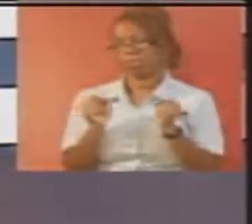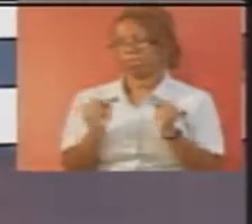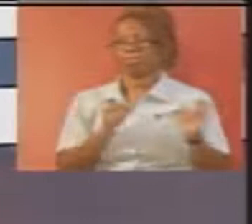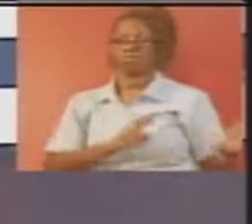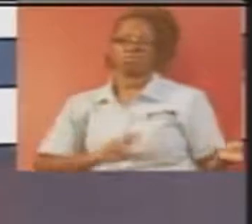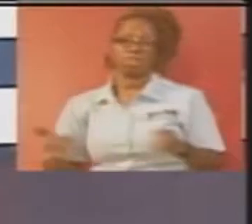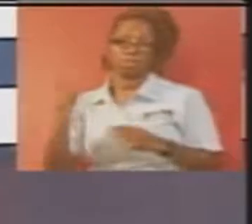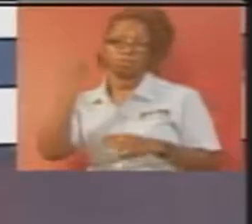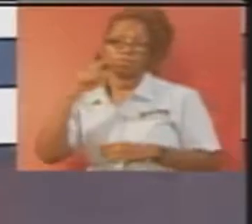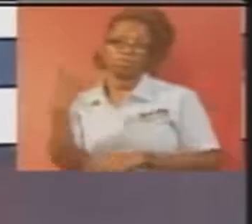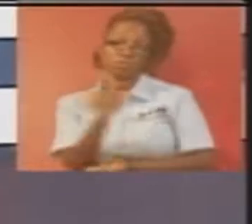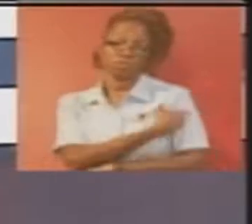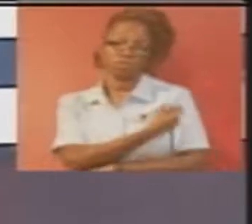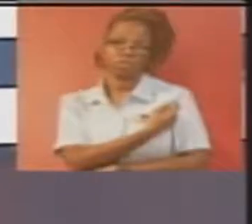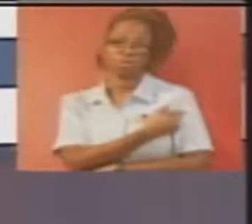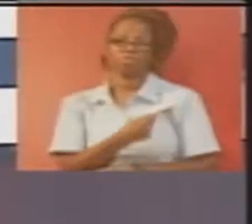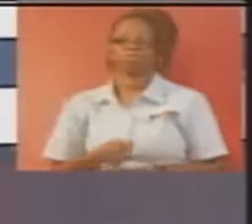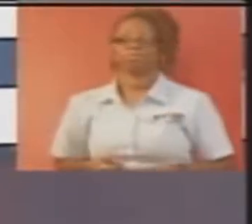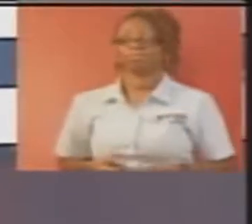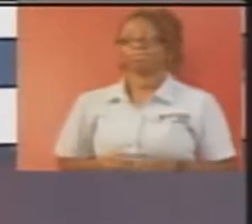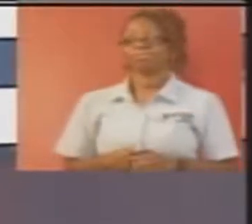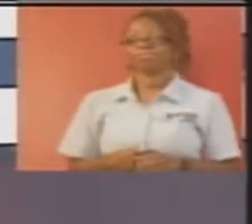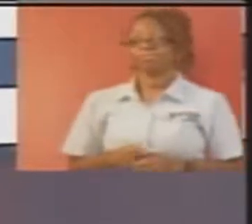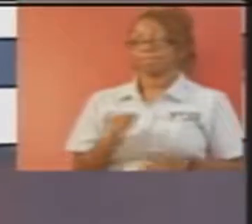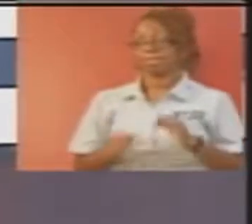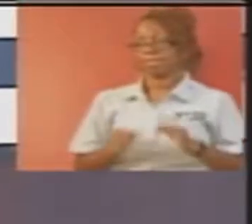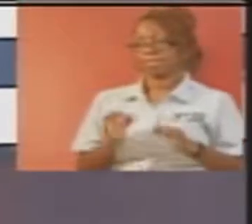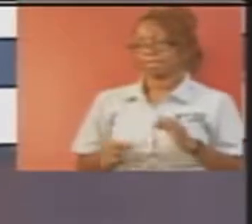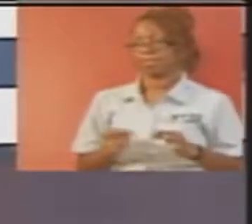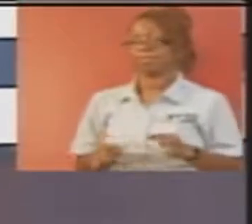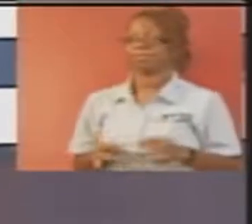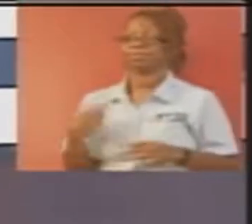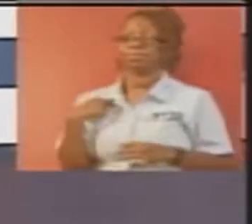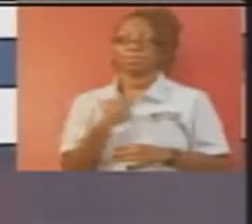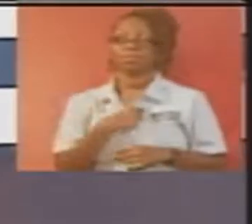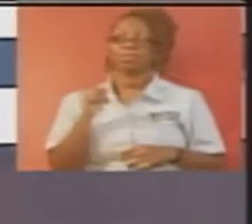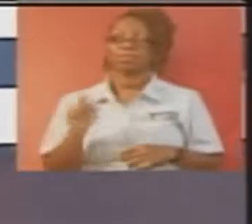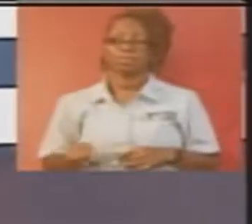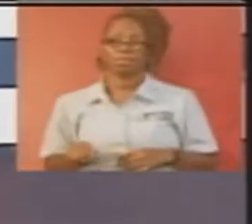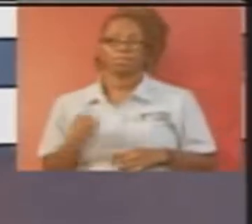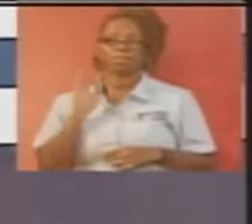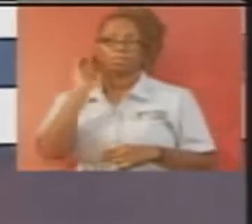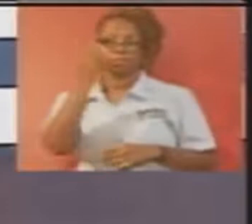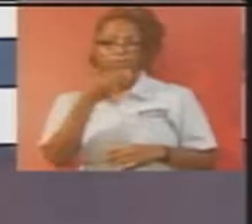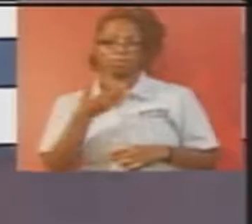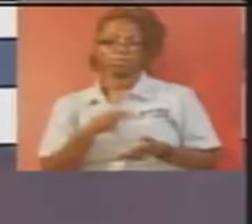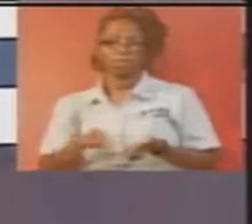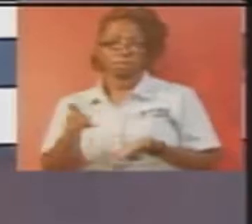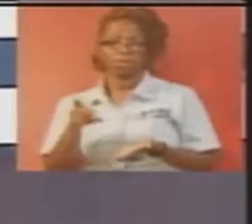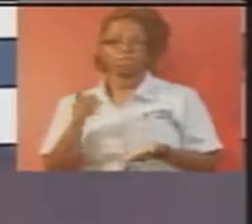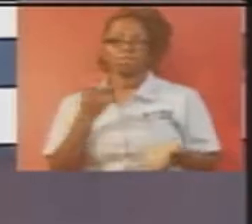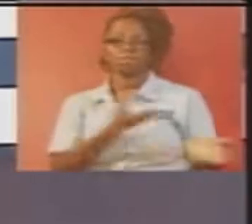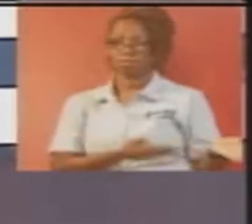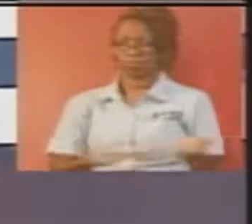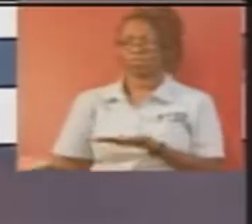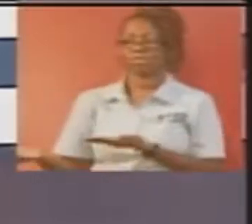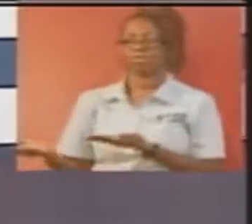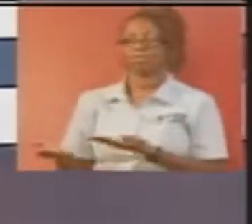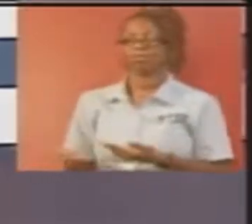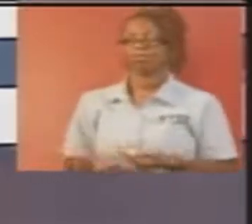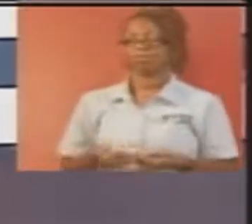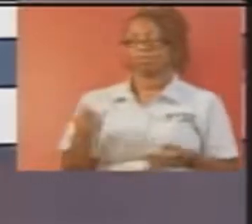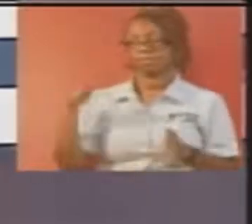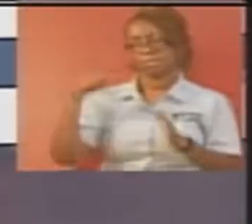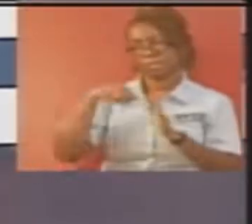would be sourcing ultra-low freezers. Of course, we have our human resource management and training of